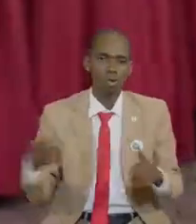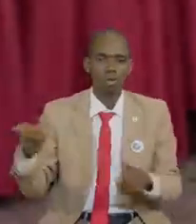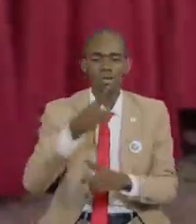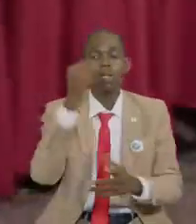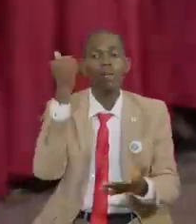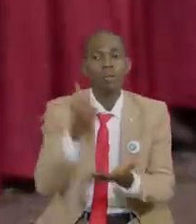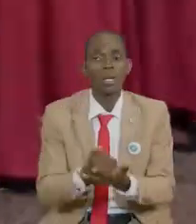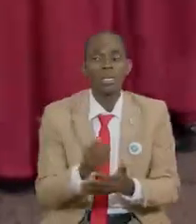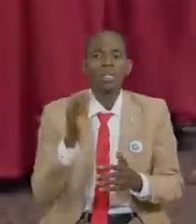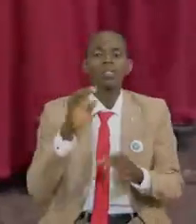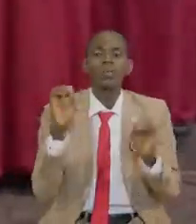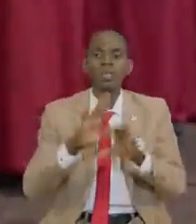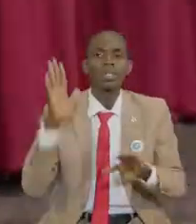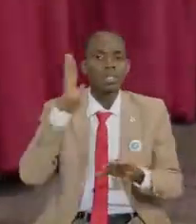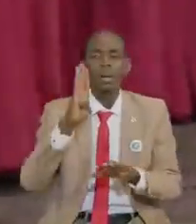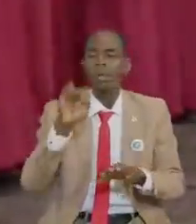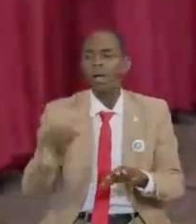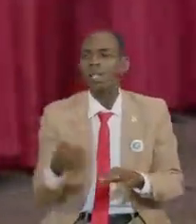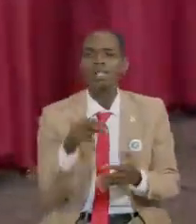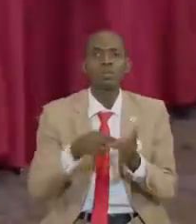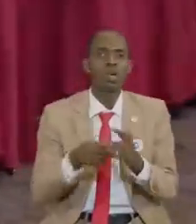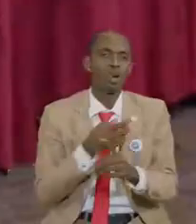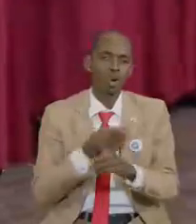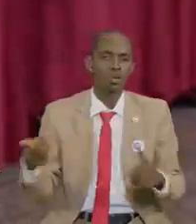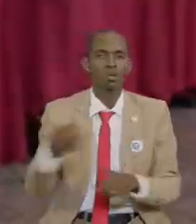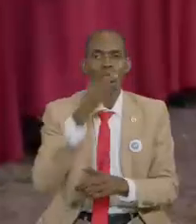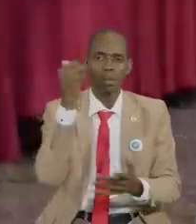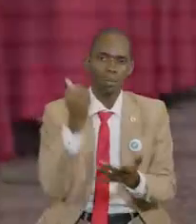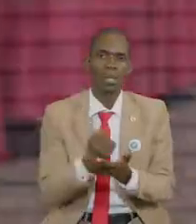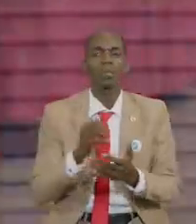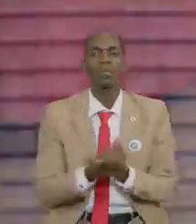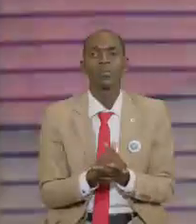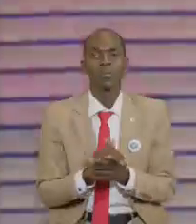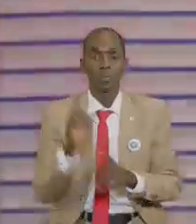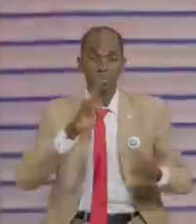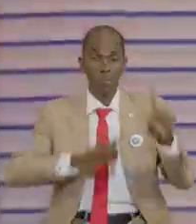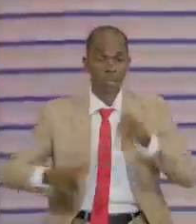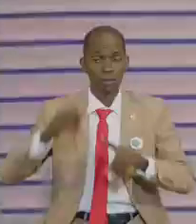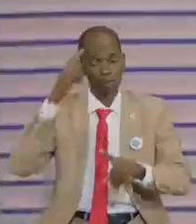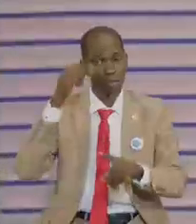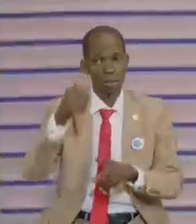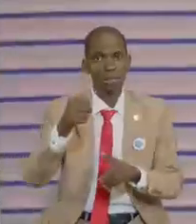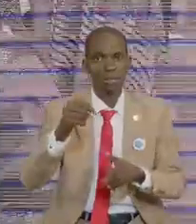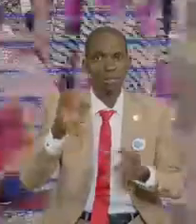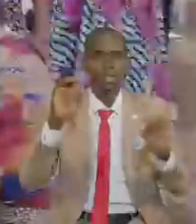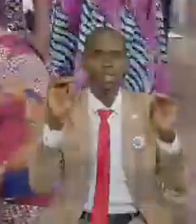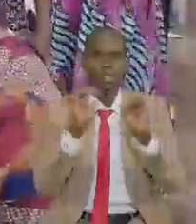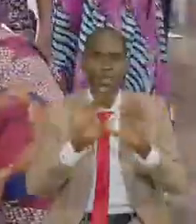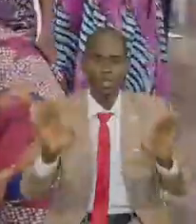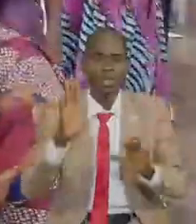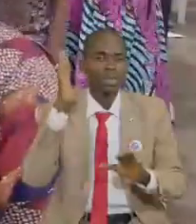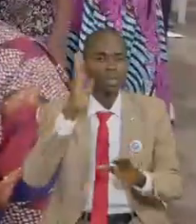Nothing shall by any means hurt you. Make it personal. Nothing shall by